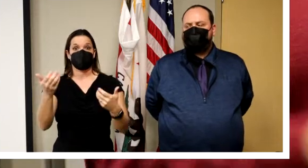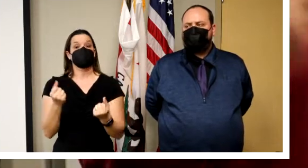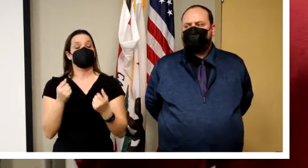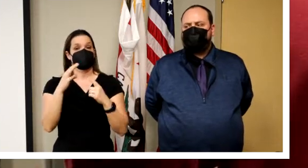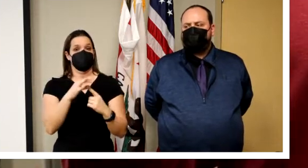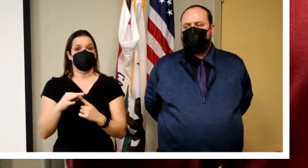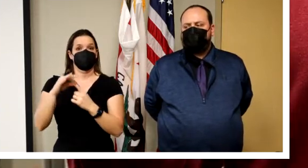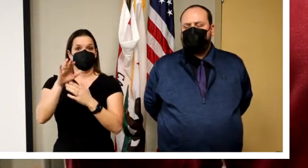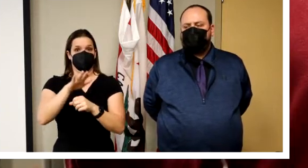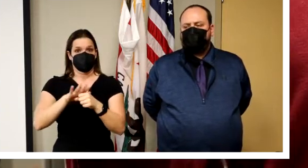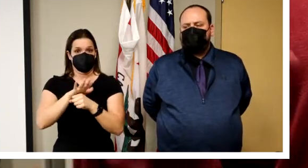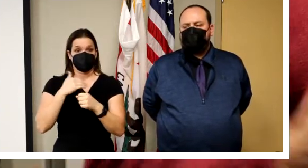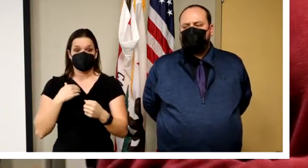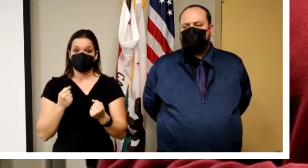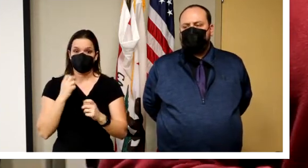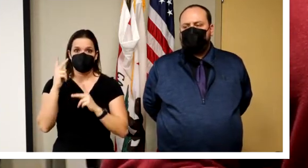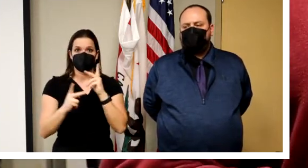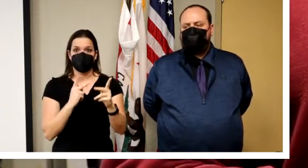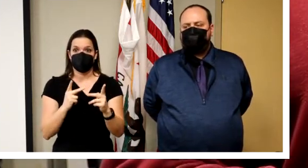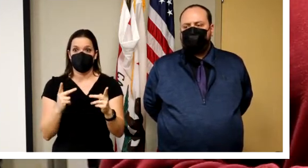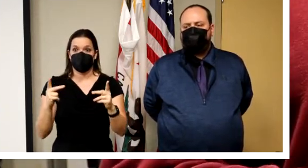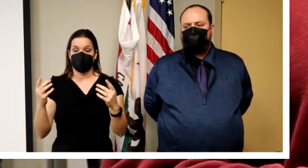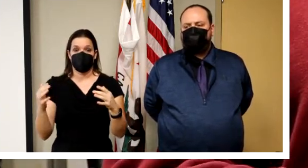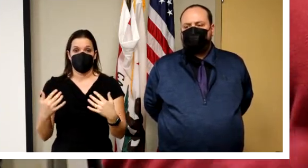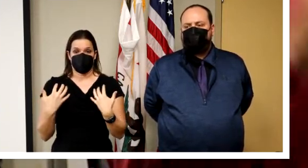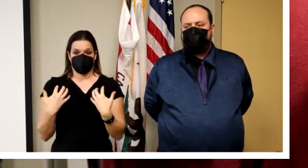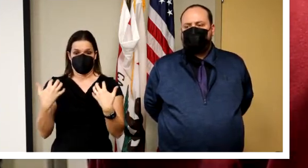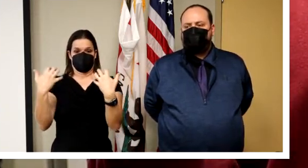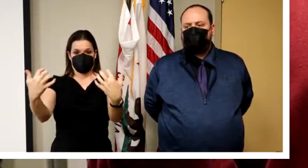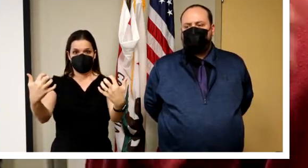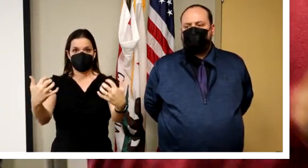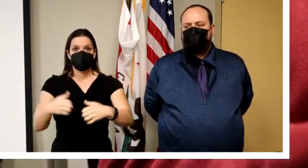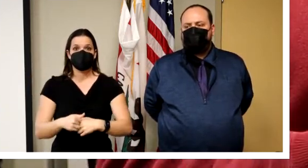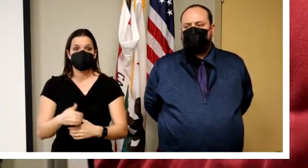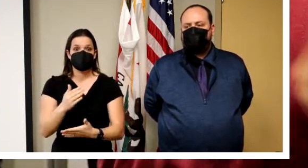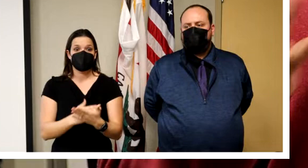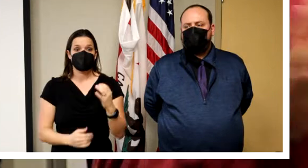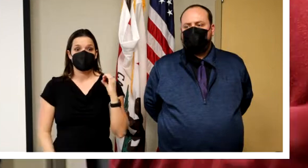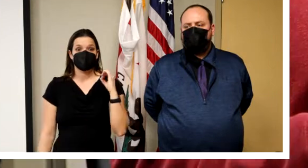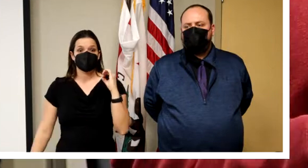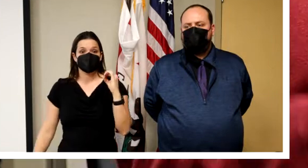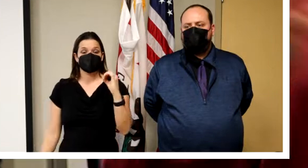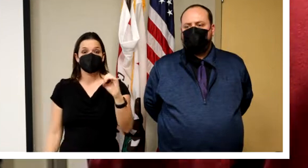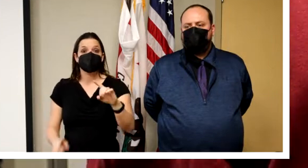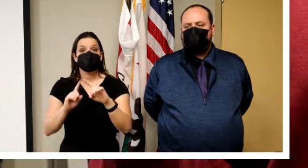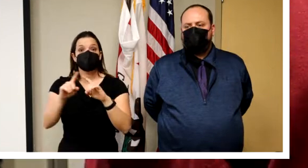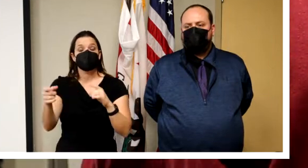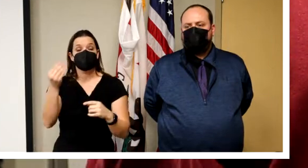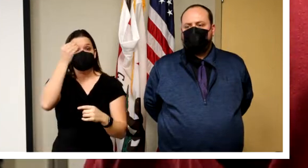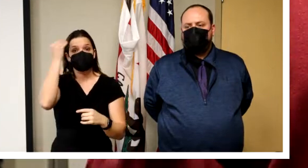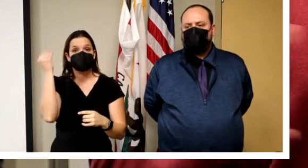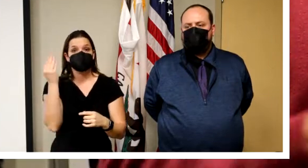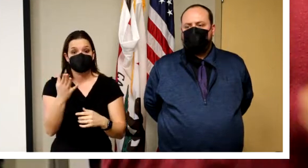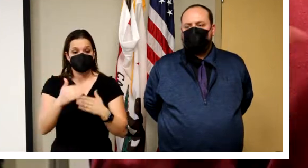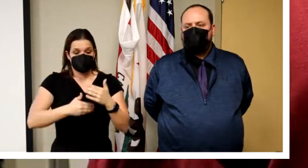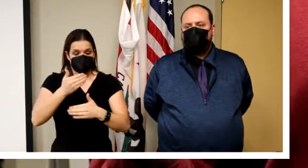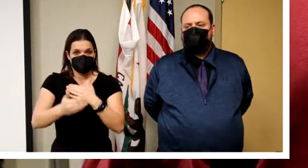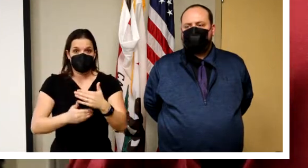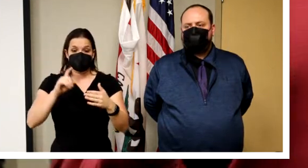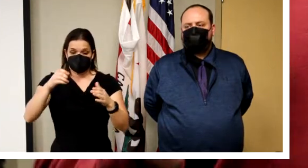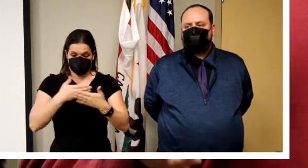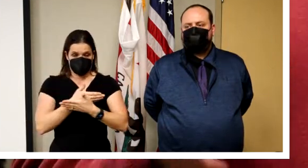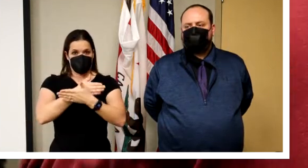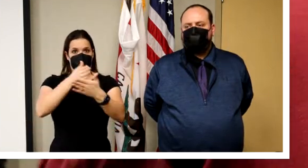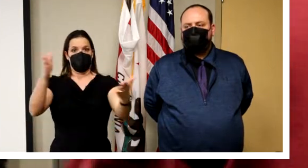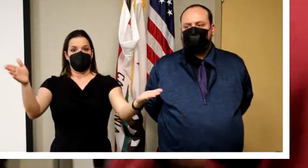I work for, sometimes they have lots of people who come to testify, sometimes it's none. But the reality is the process all along the way needs to be open